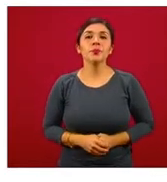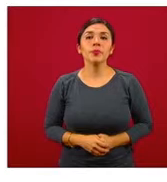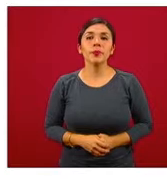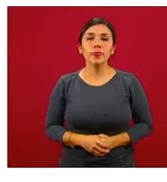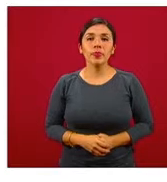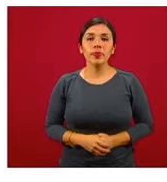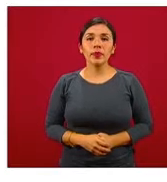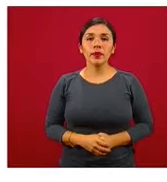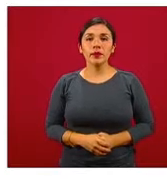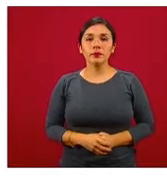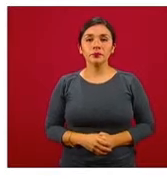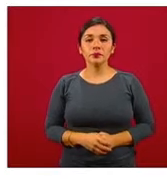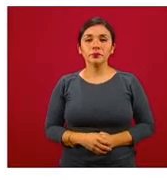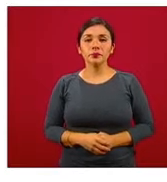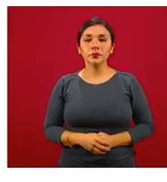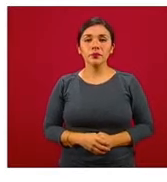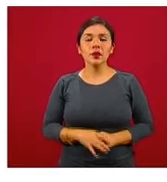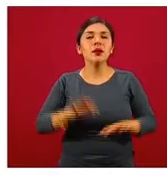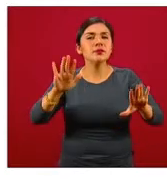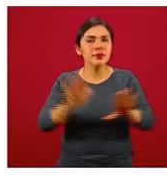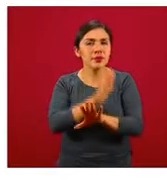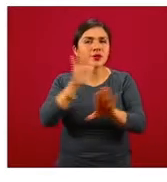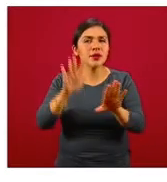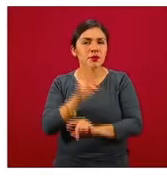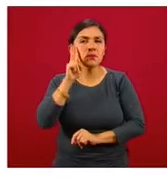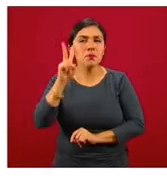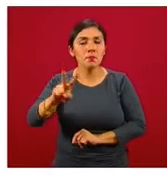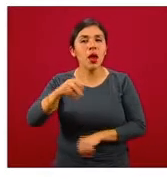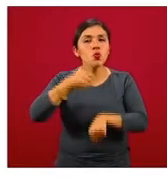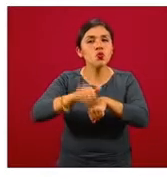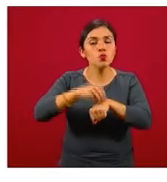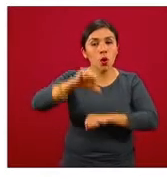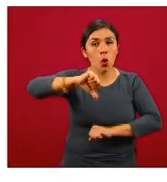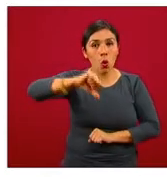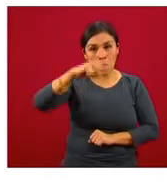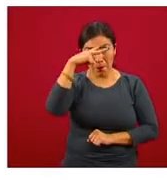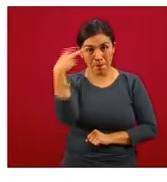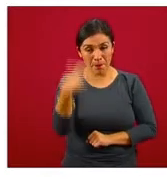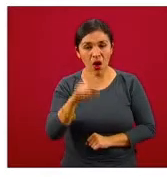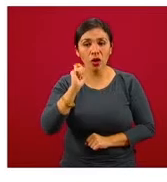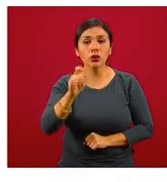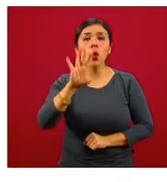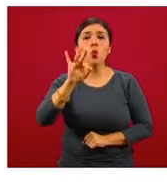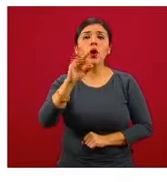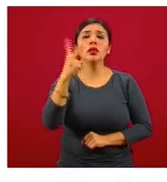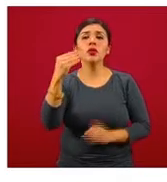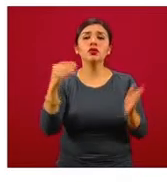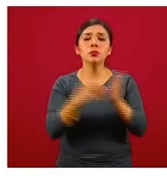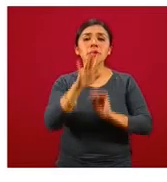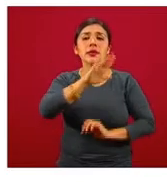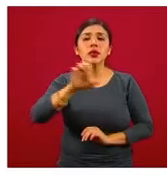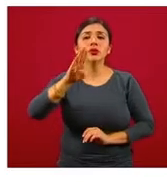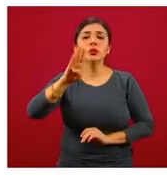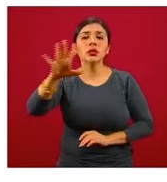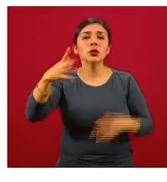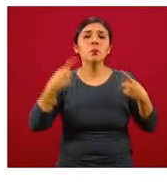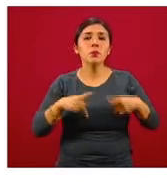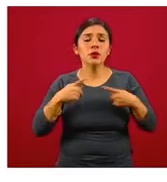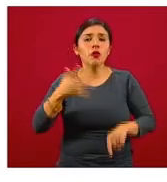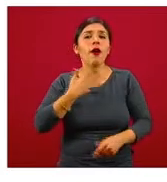other areas. Here are updated numbers for Mexico for today.